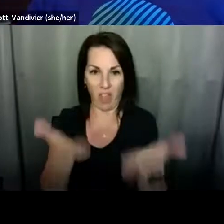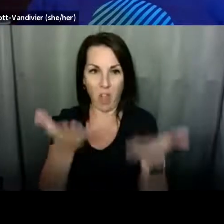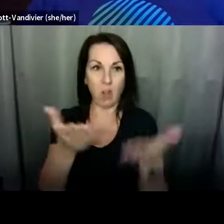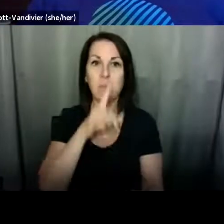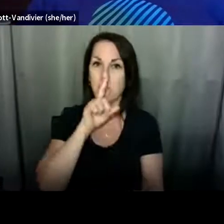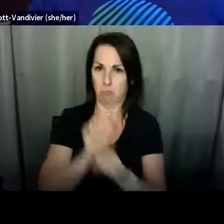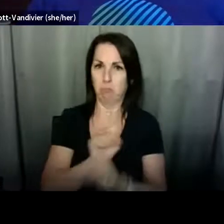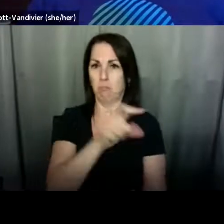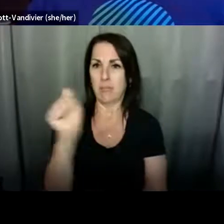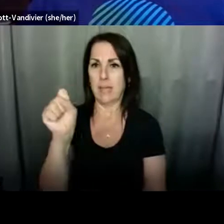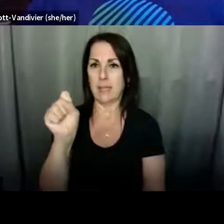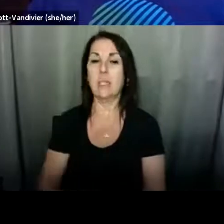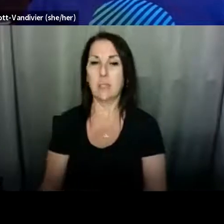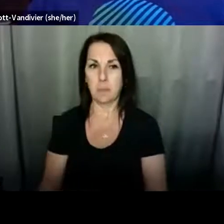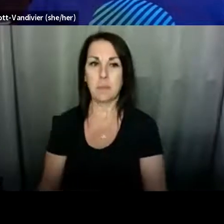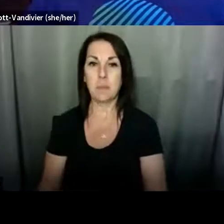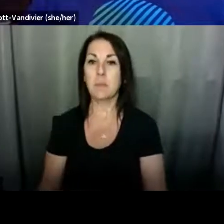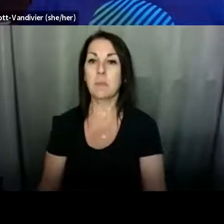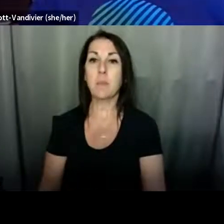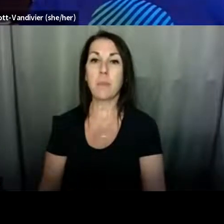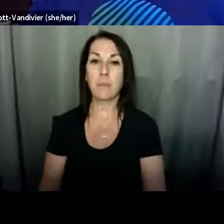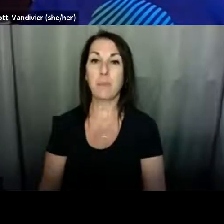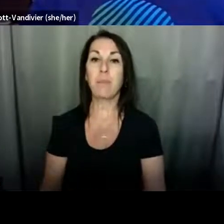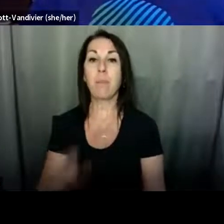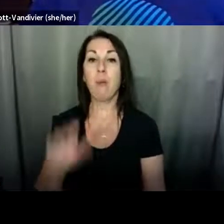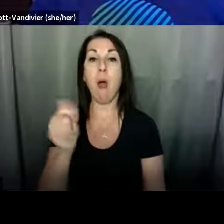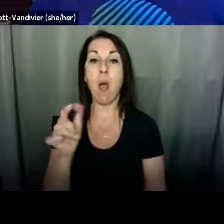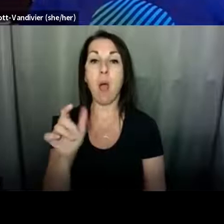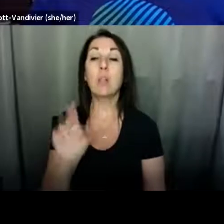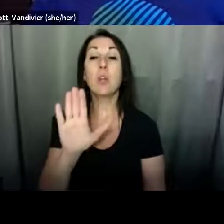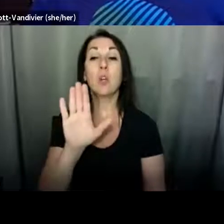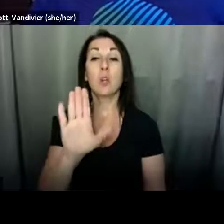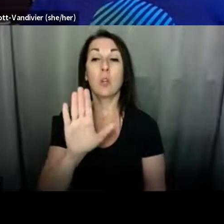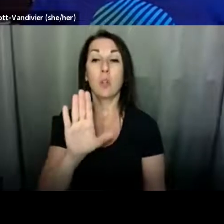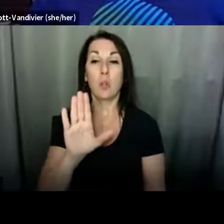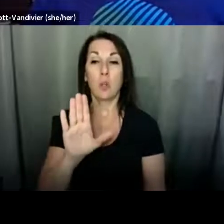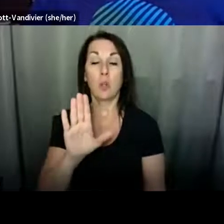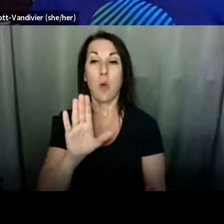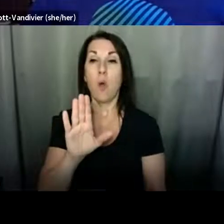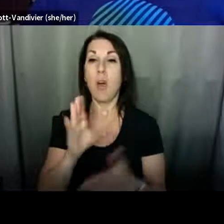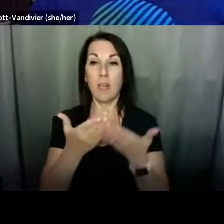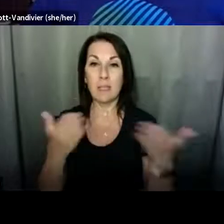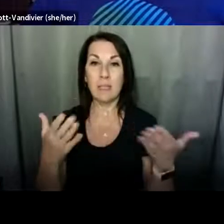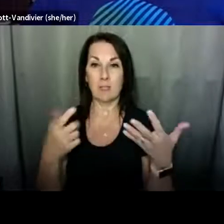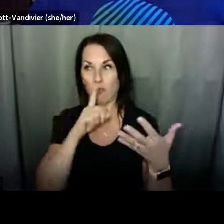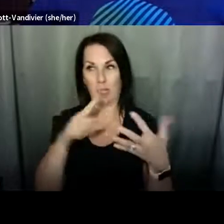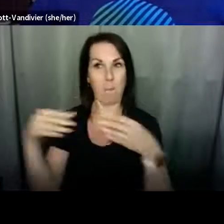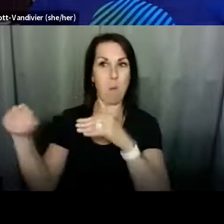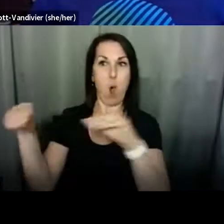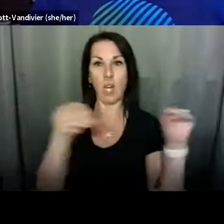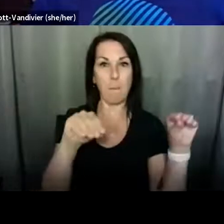Absolutely. Okay. Absolutely. Yeah, I mean, your book is so marketable, I have to say, just to let you know. I